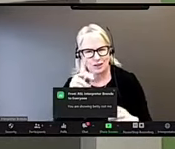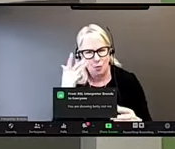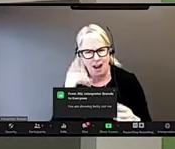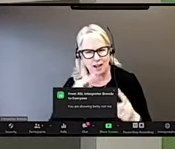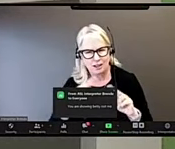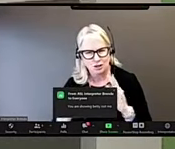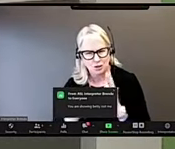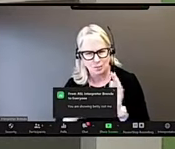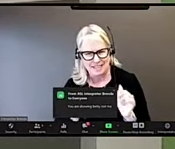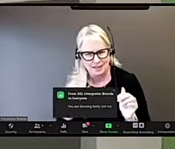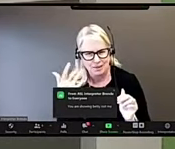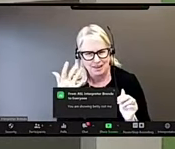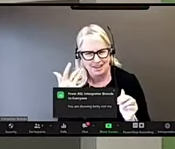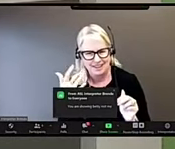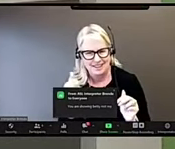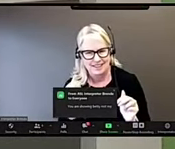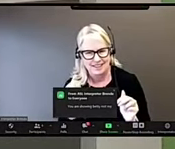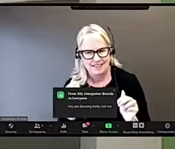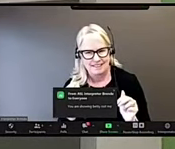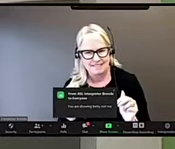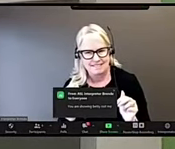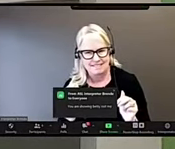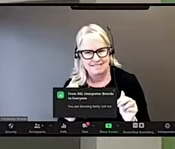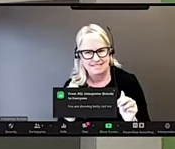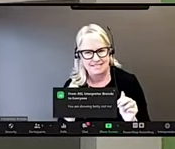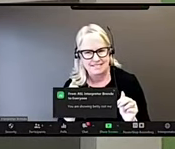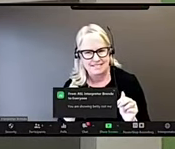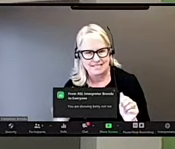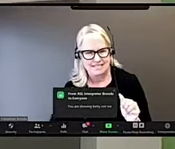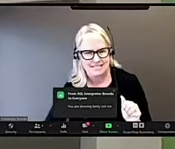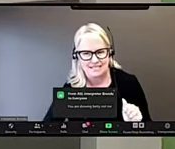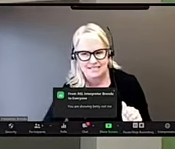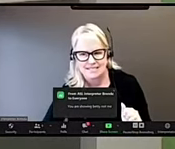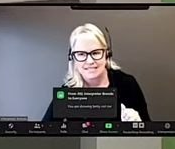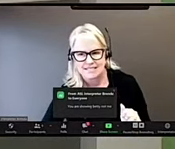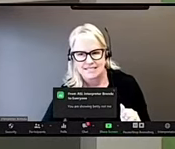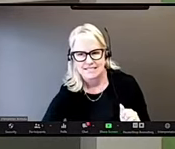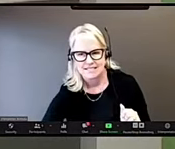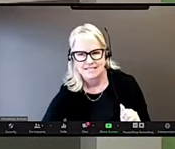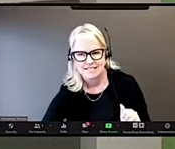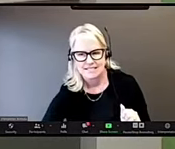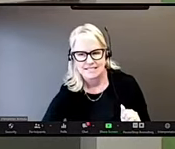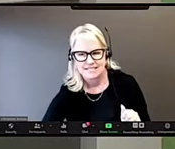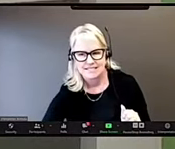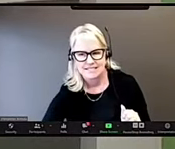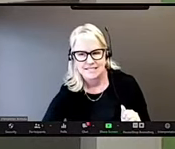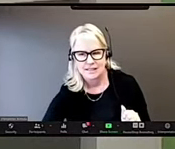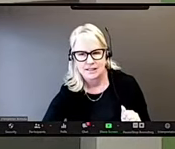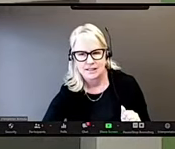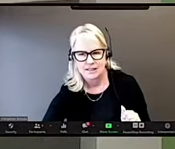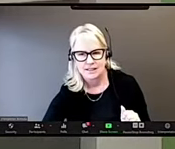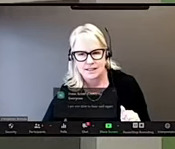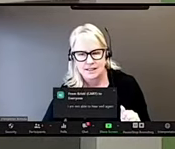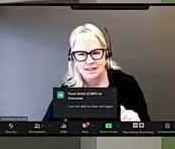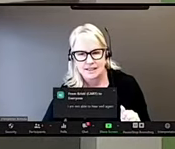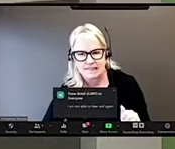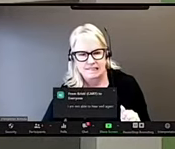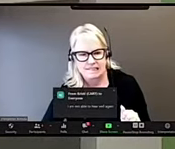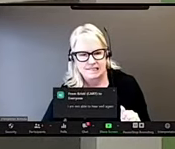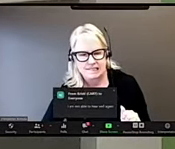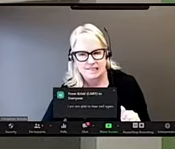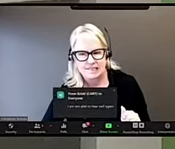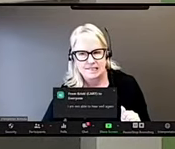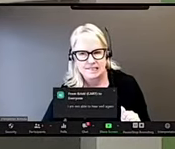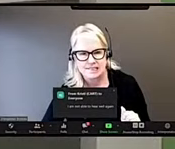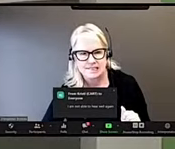Safety, Kathy O'Toole, our Chief Administrative Officer, Fire Chief Ken Stubing, and of